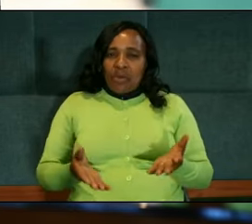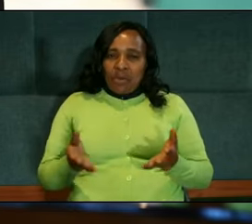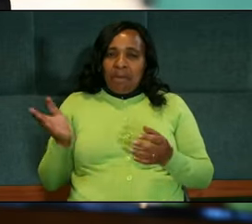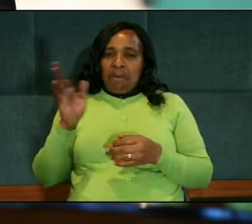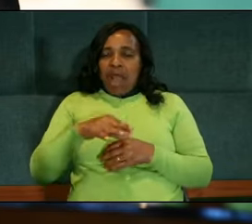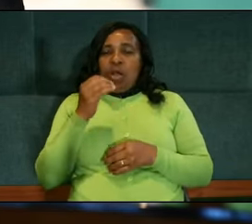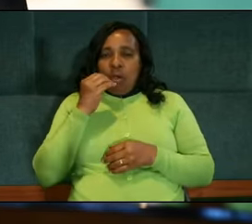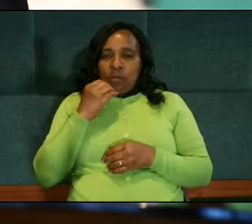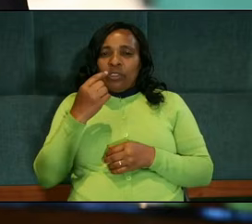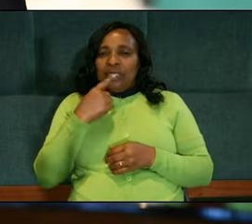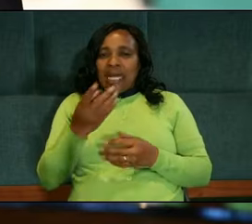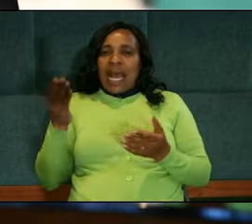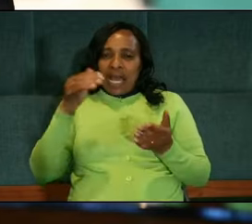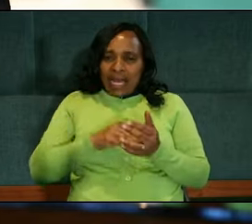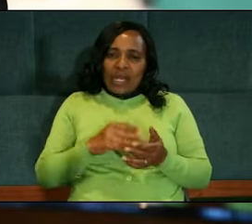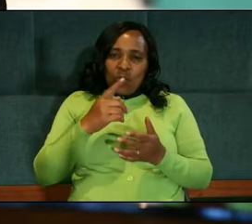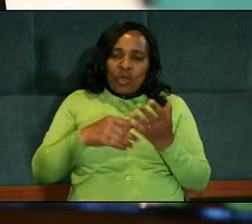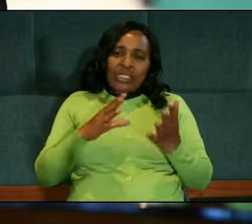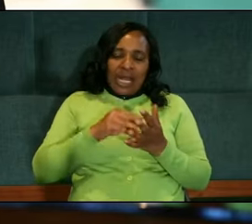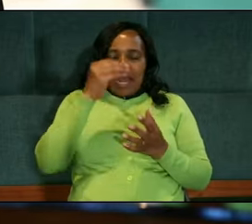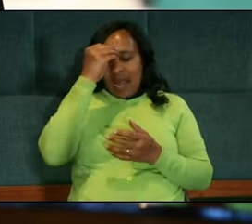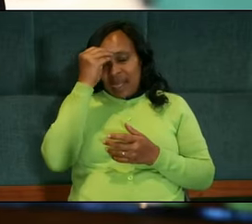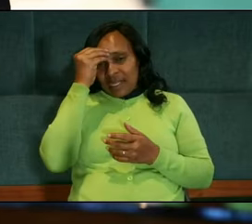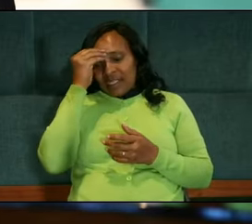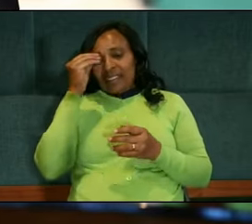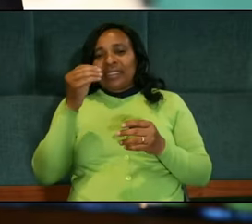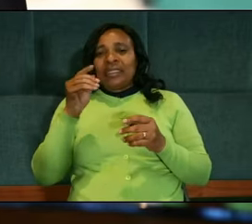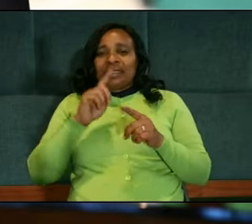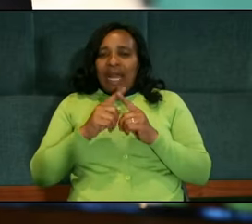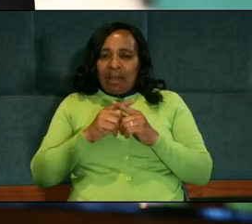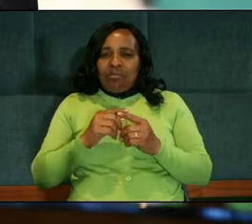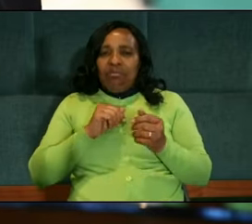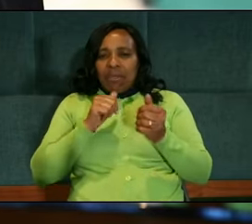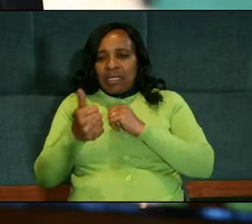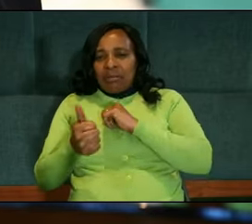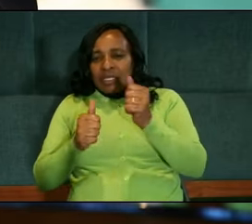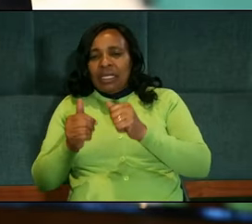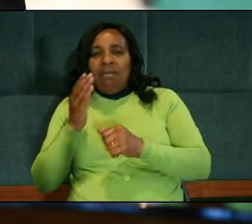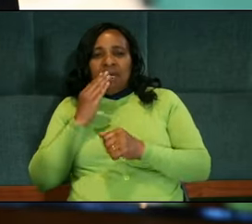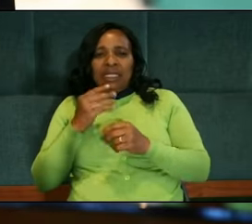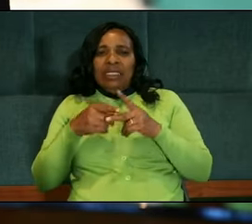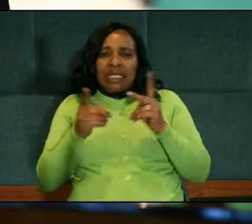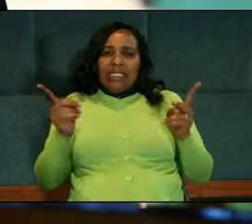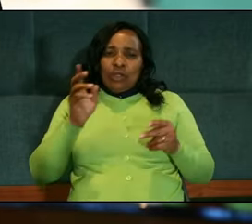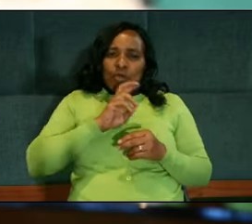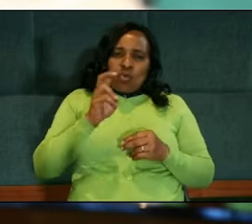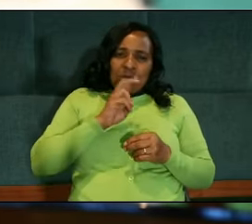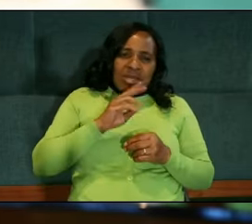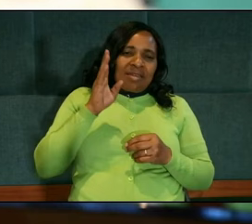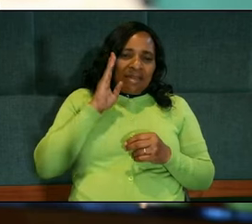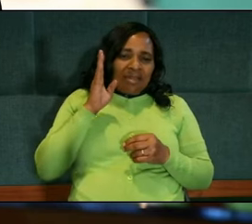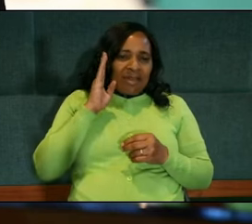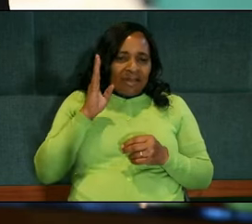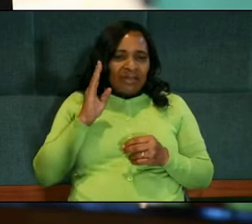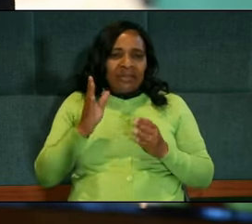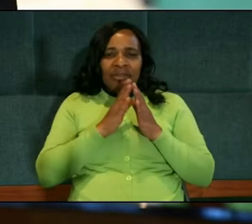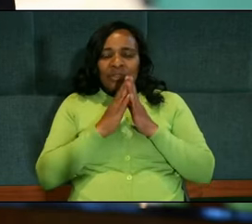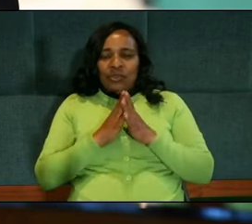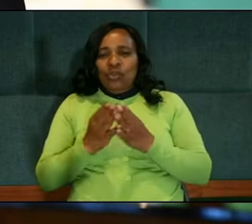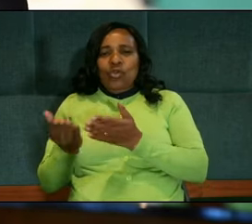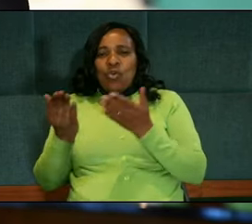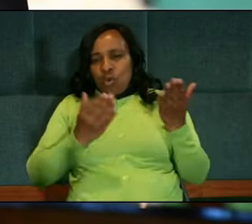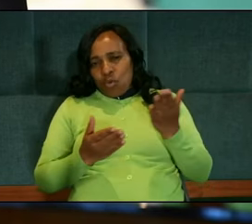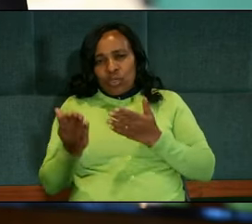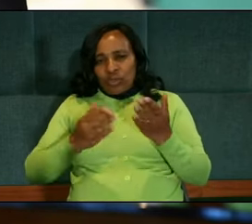again about what he had learned. As time passed, Mother began to look forward to hearing the stories that Elliot brought home from